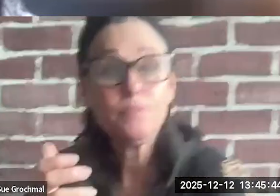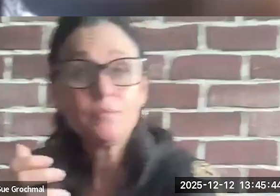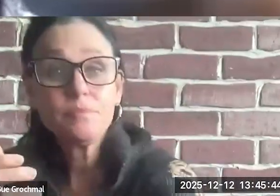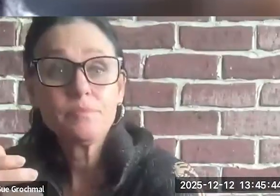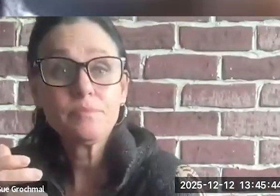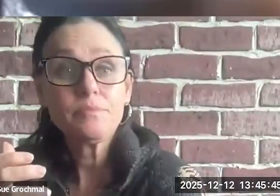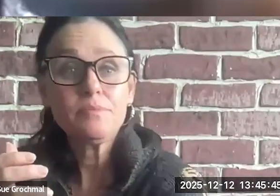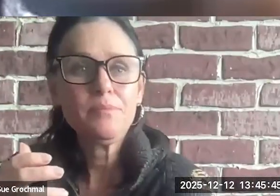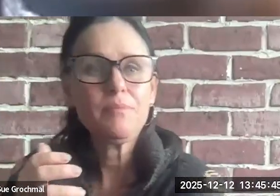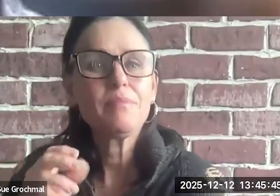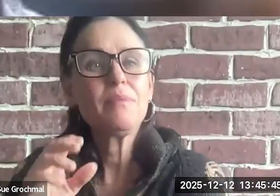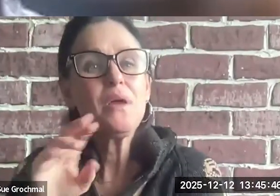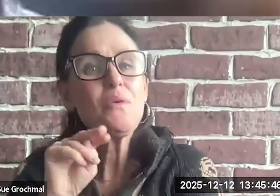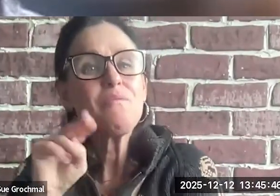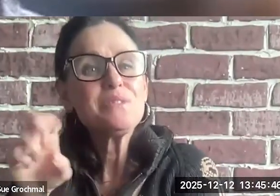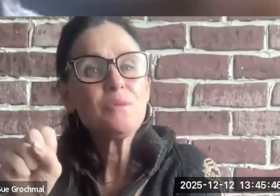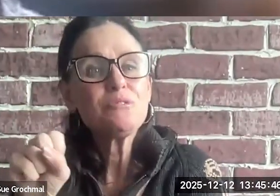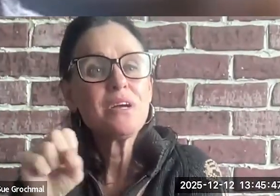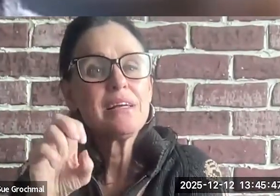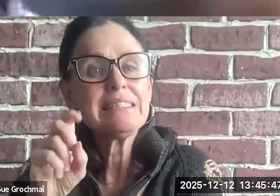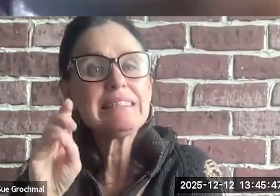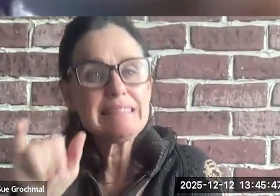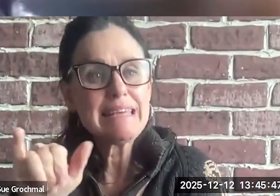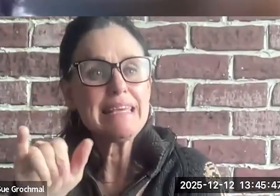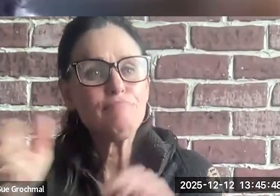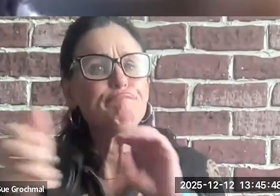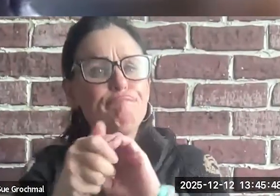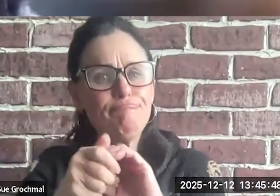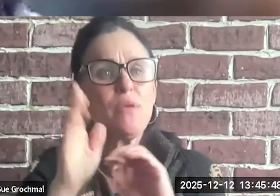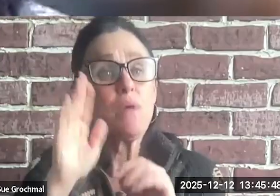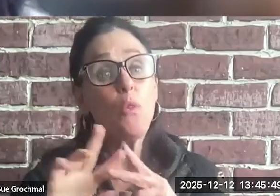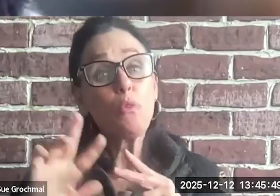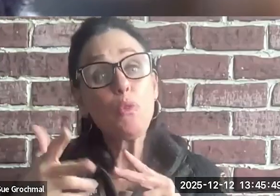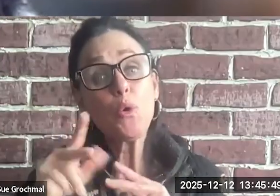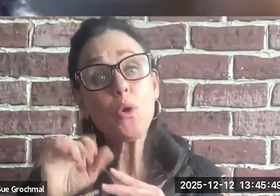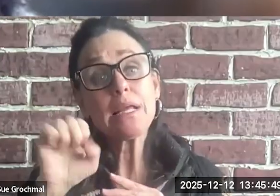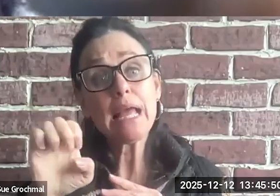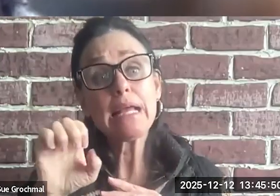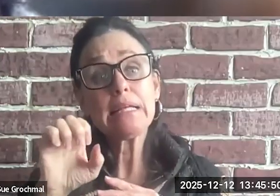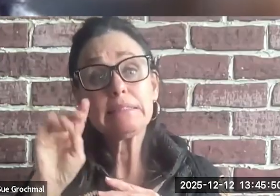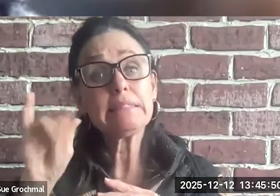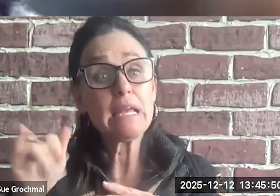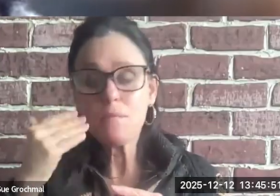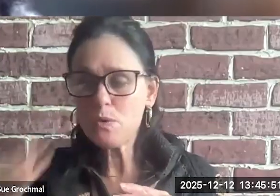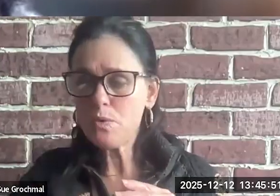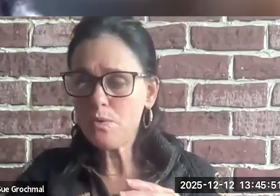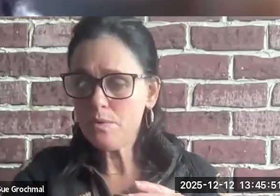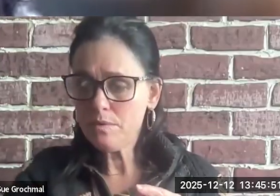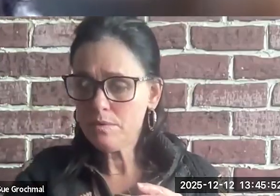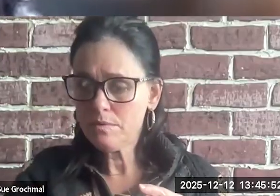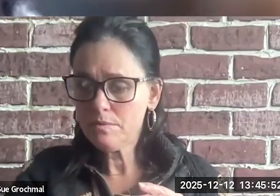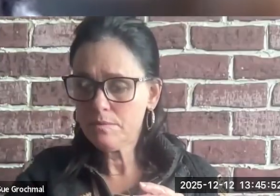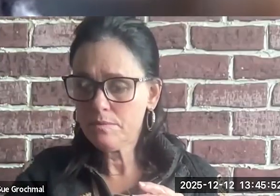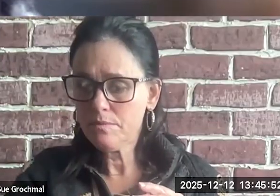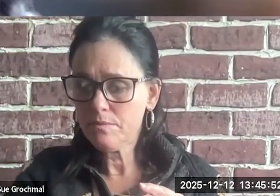Abilities in Sydney, Nova Scotia. And we still haven't chosen our third case study yet. So if anyone has any ideas,